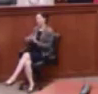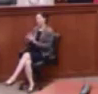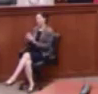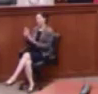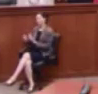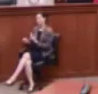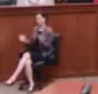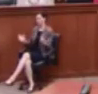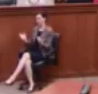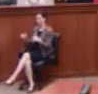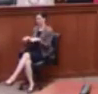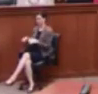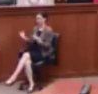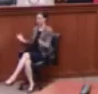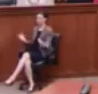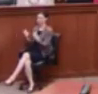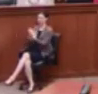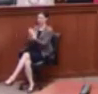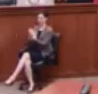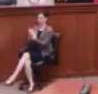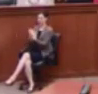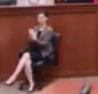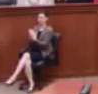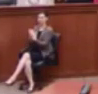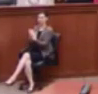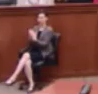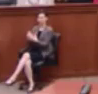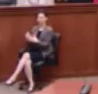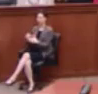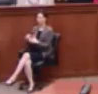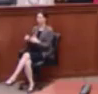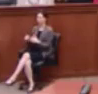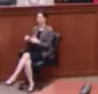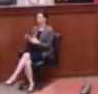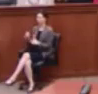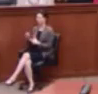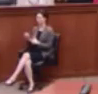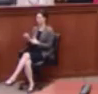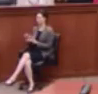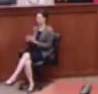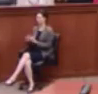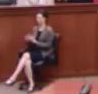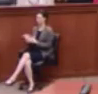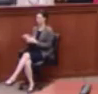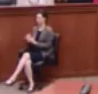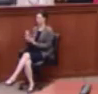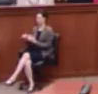and standards. Core academic curriculum and standards.